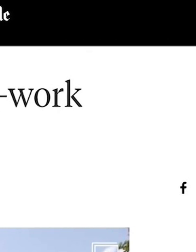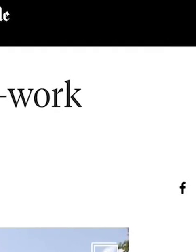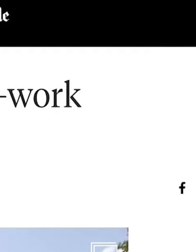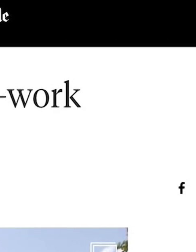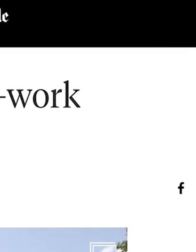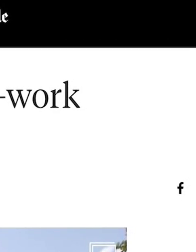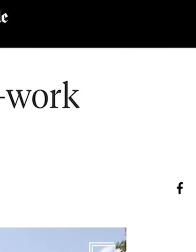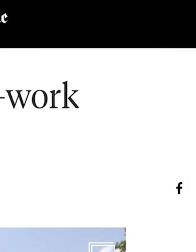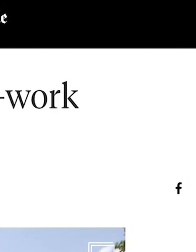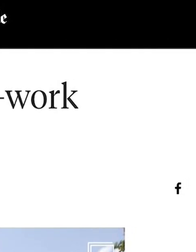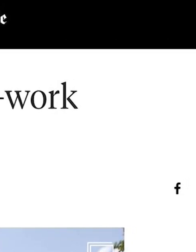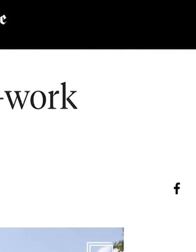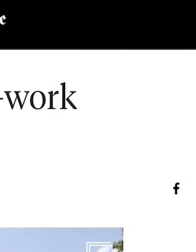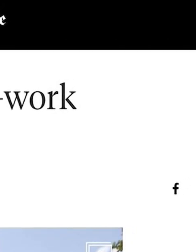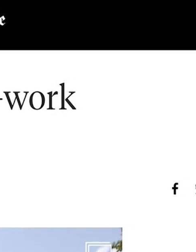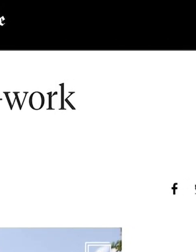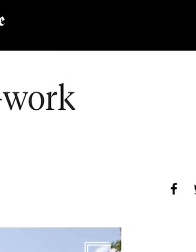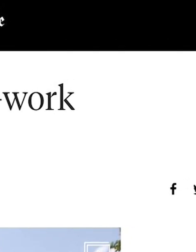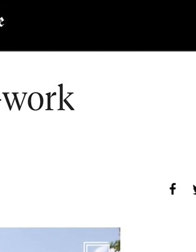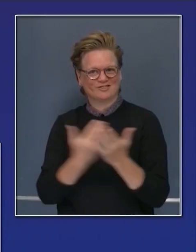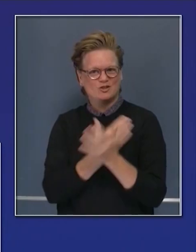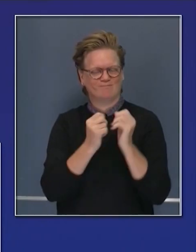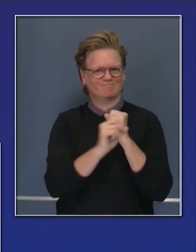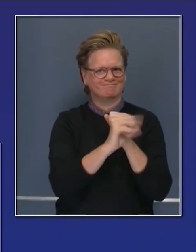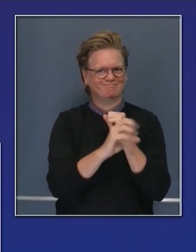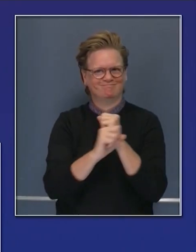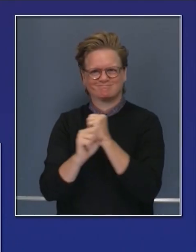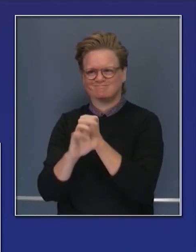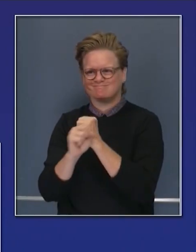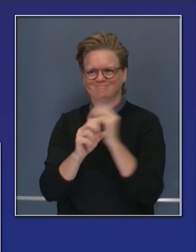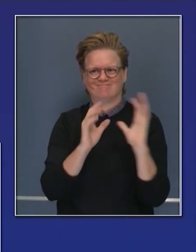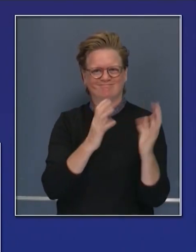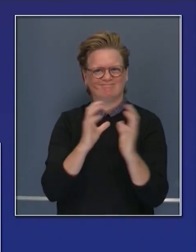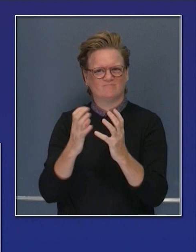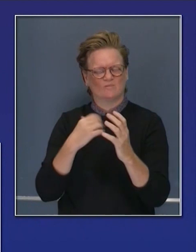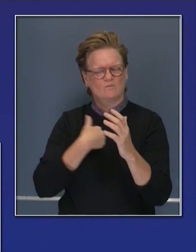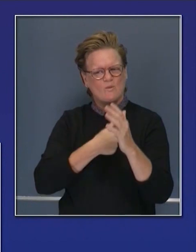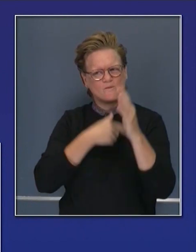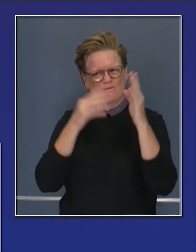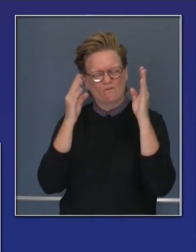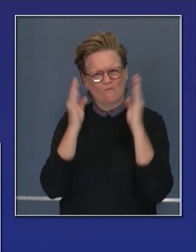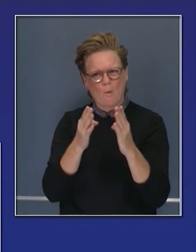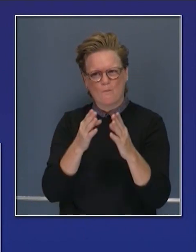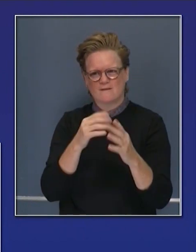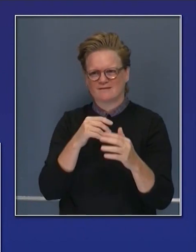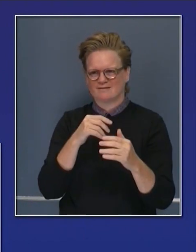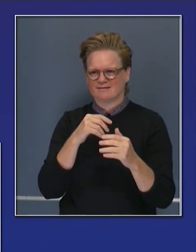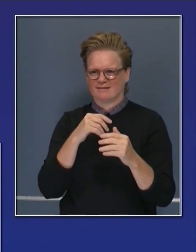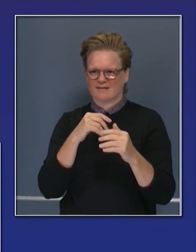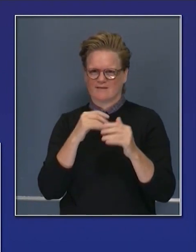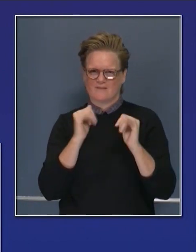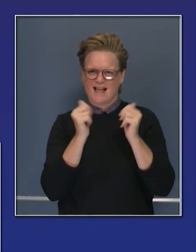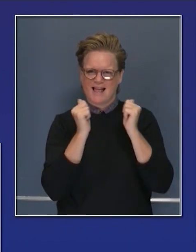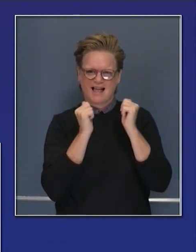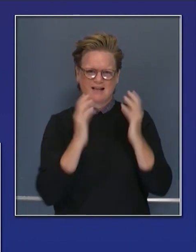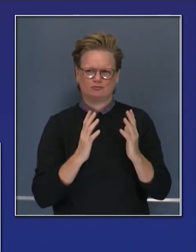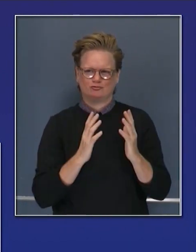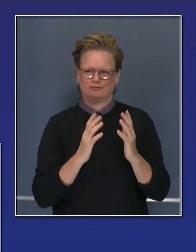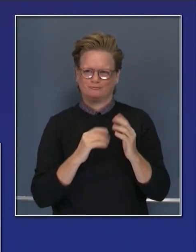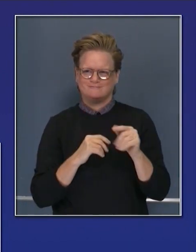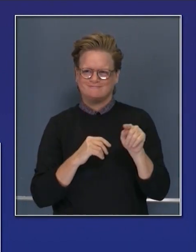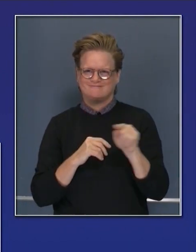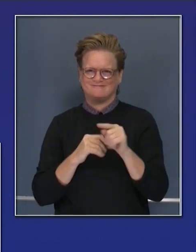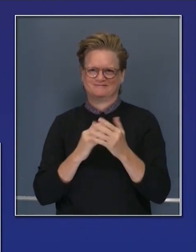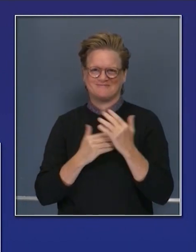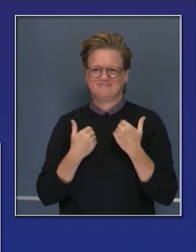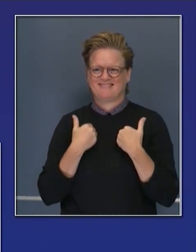in the state with the disastrous AB 5, and he killed tens of thousands of businesses across the state, leaving millions out of